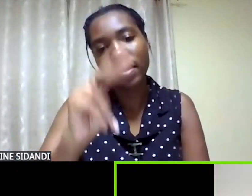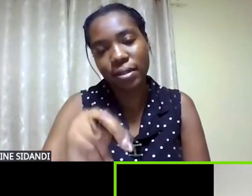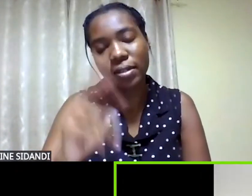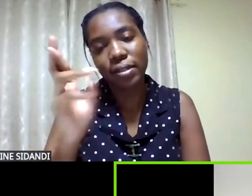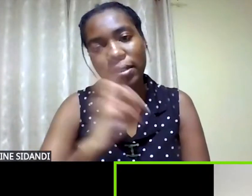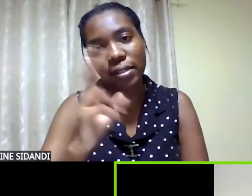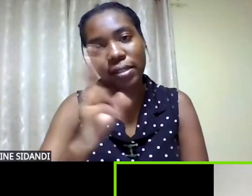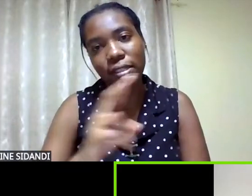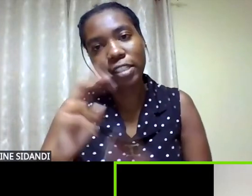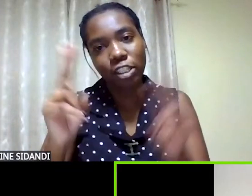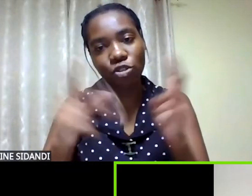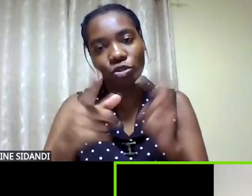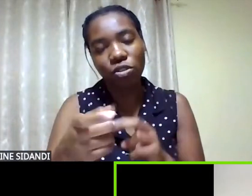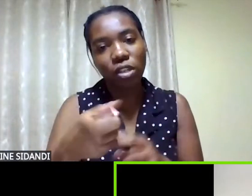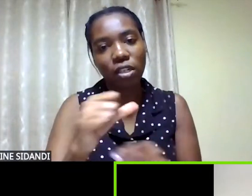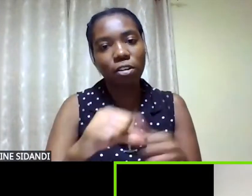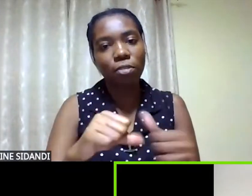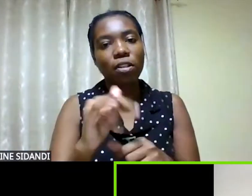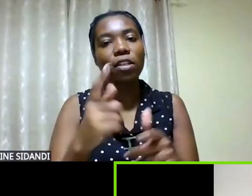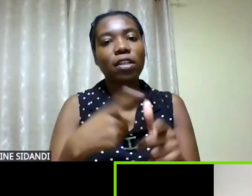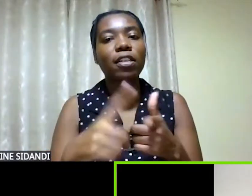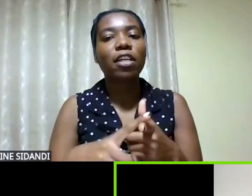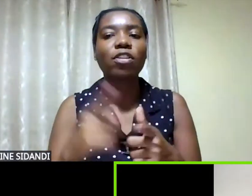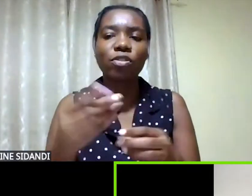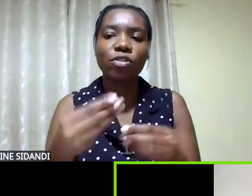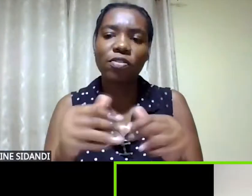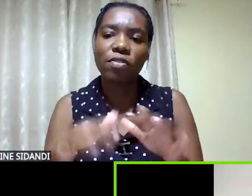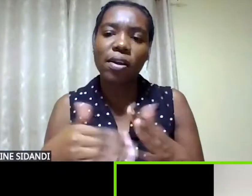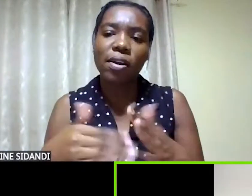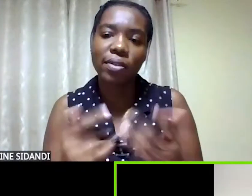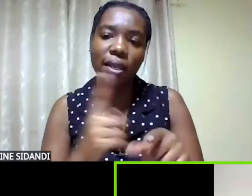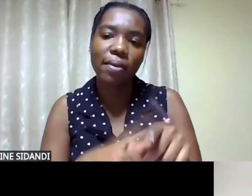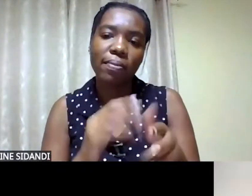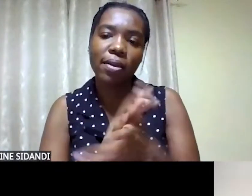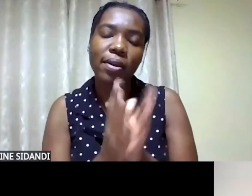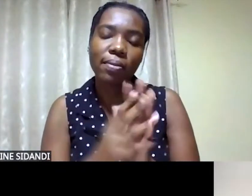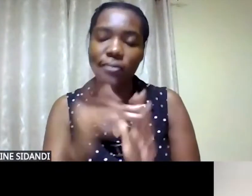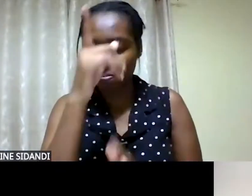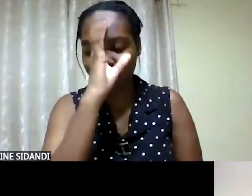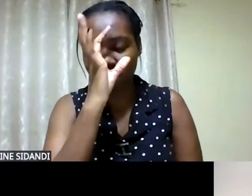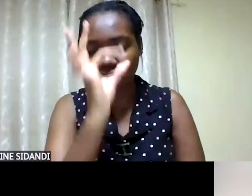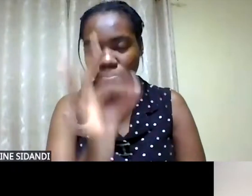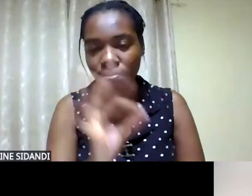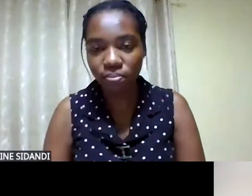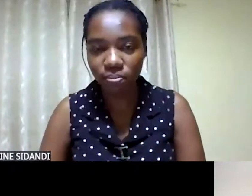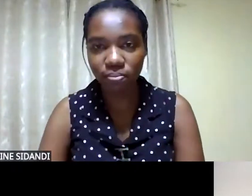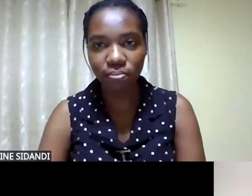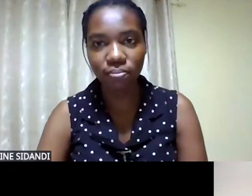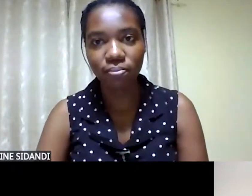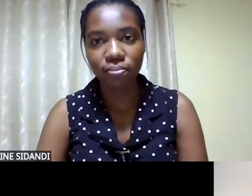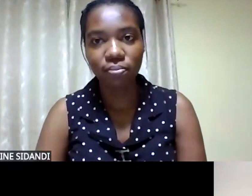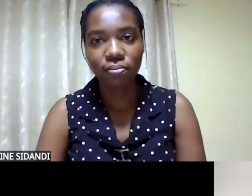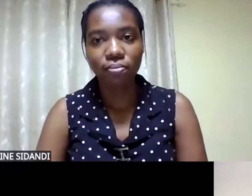expound on it, and how do you handle it when it becomes a serious risk? The key, sorry, Richard, please